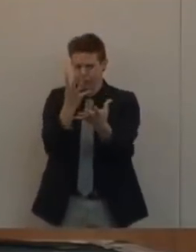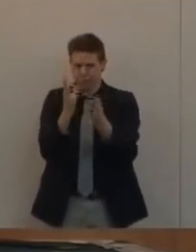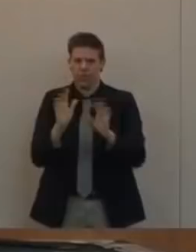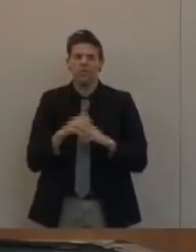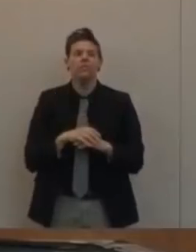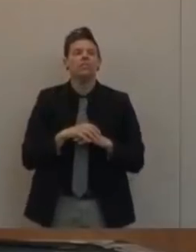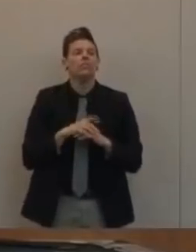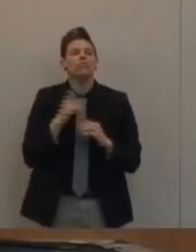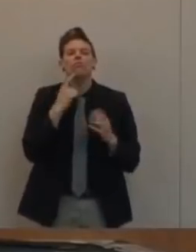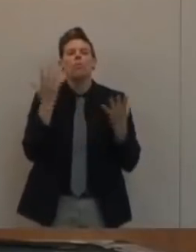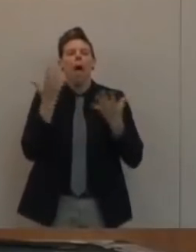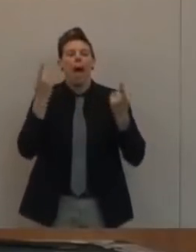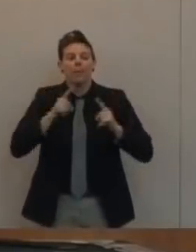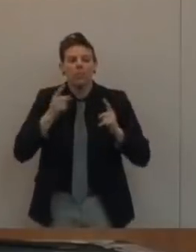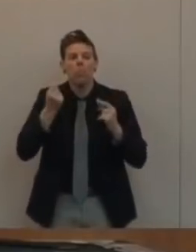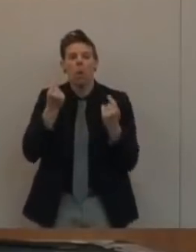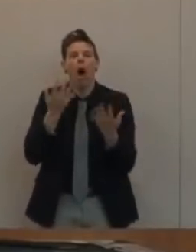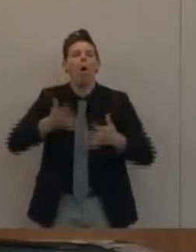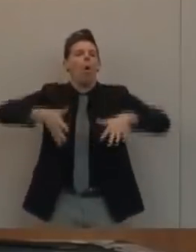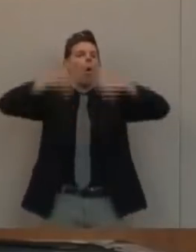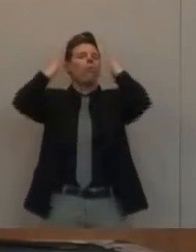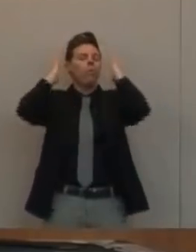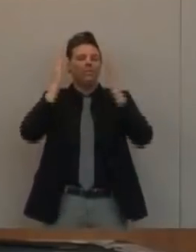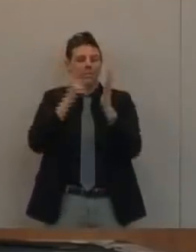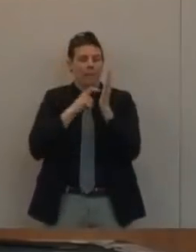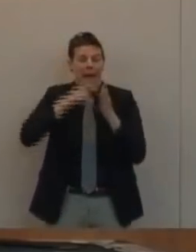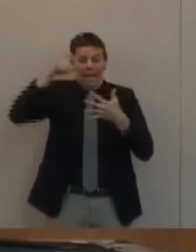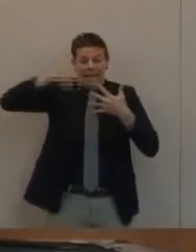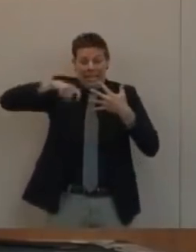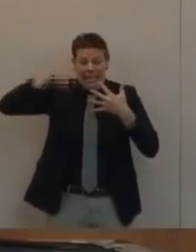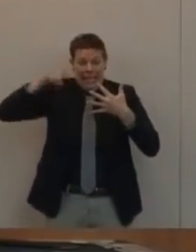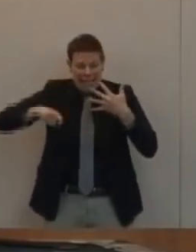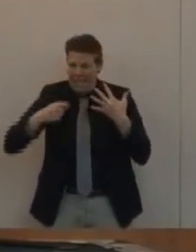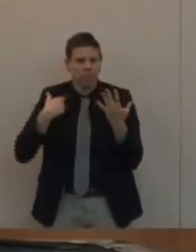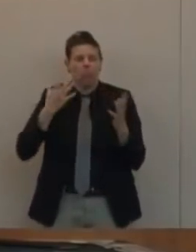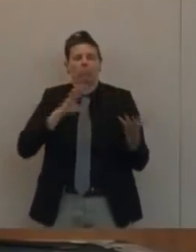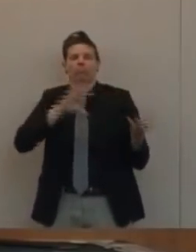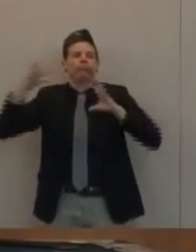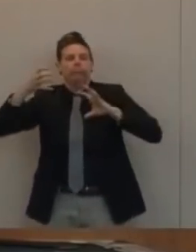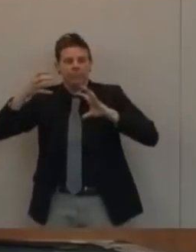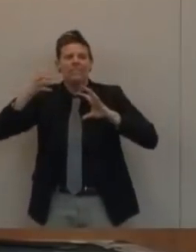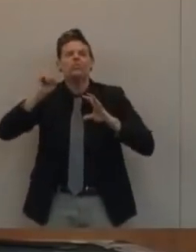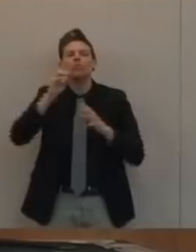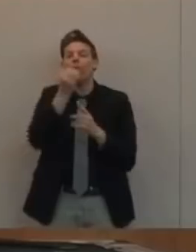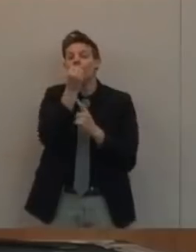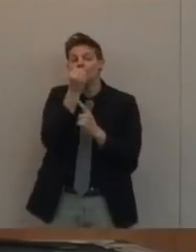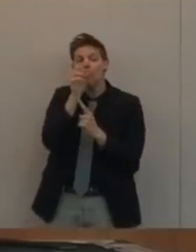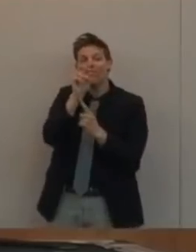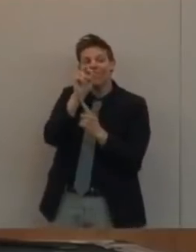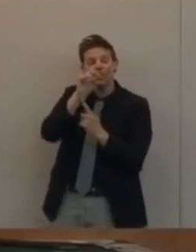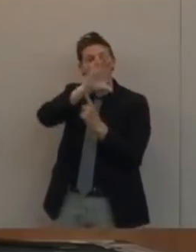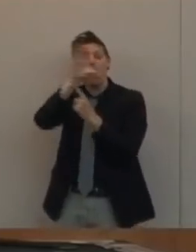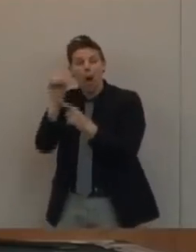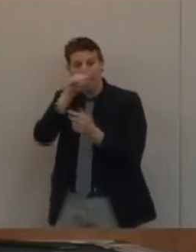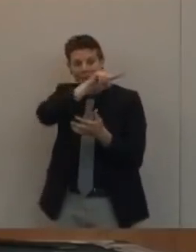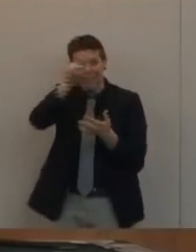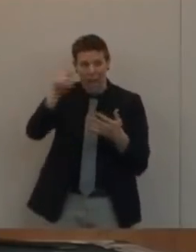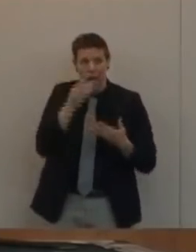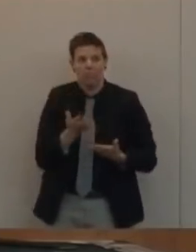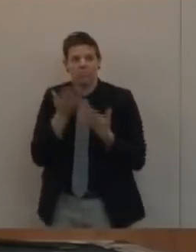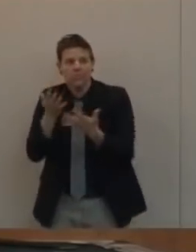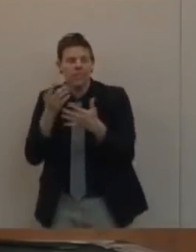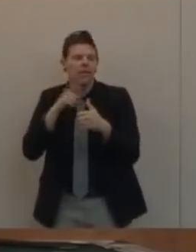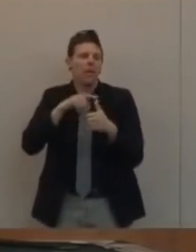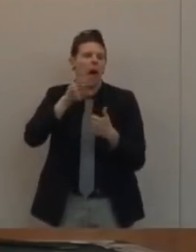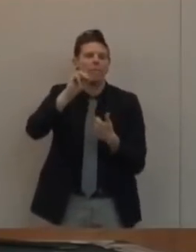overwhelming increase in demand, and so food vendors that provide those commodities directly to food